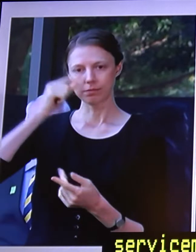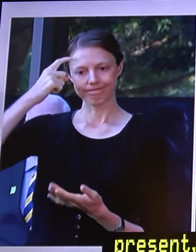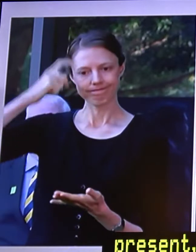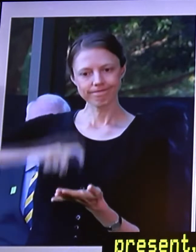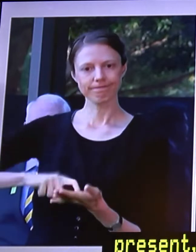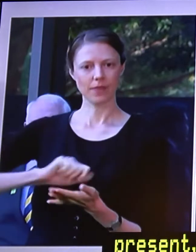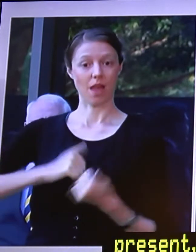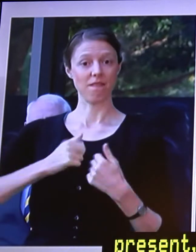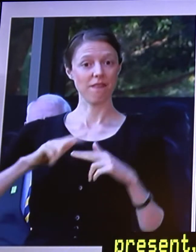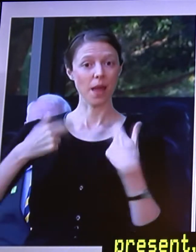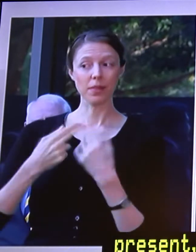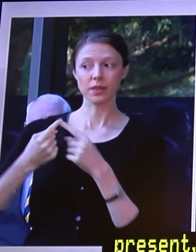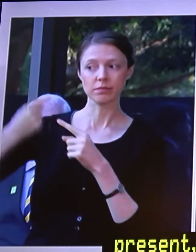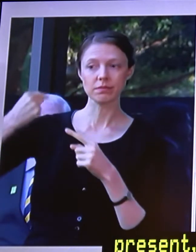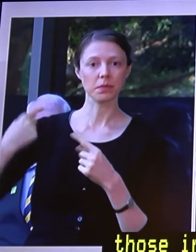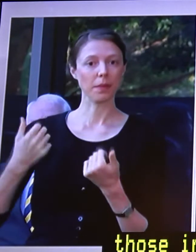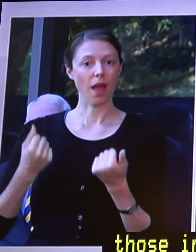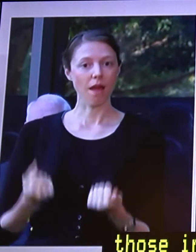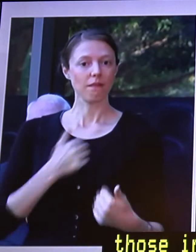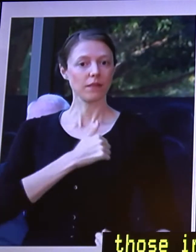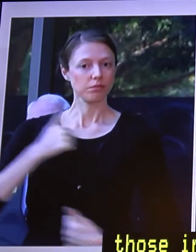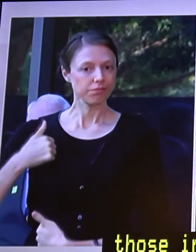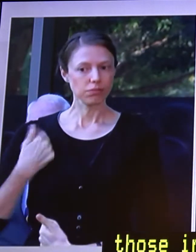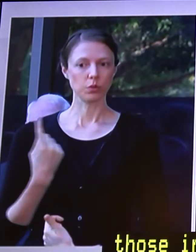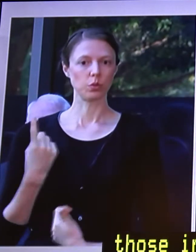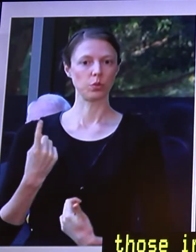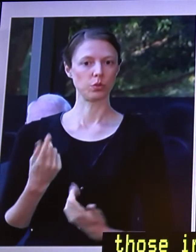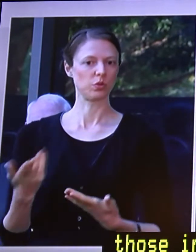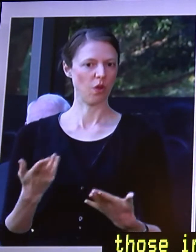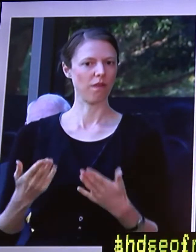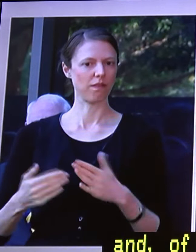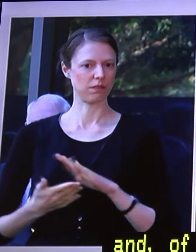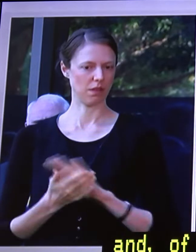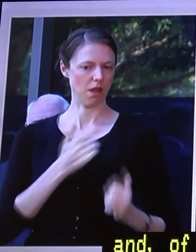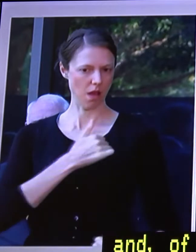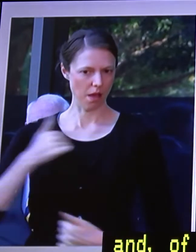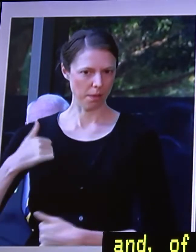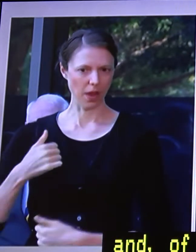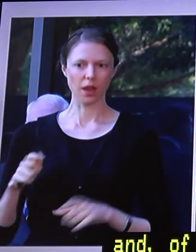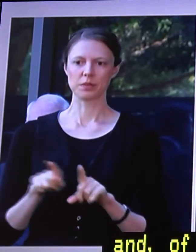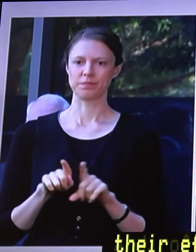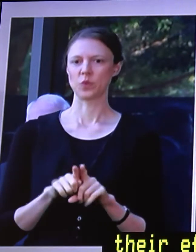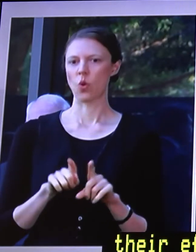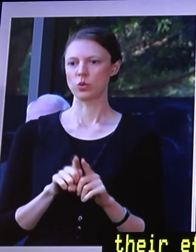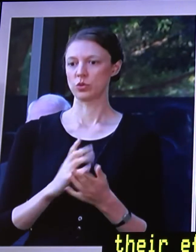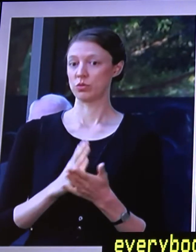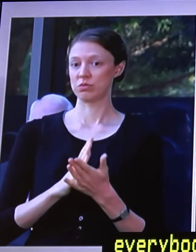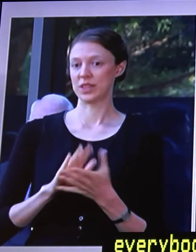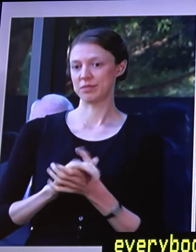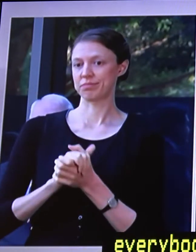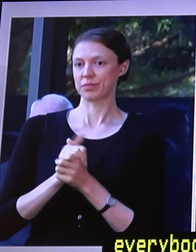the RSL in their efforts in making sure everybody appreciates the significance of Anzac Day this year, although it will be done in